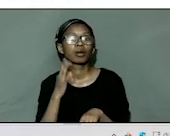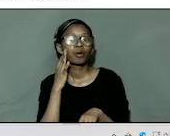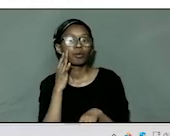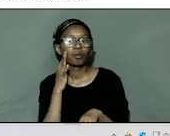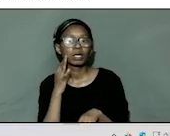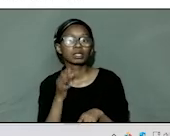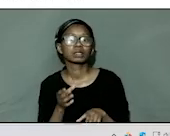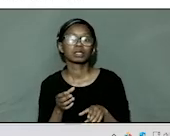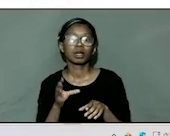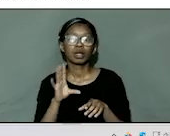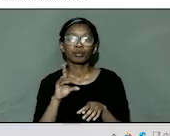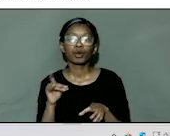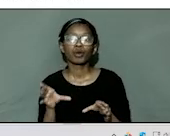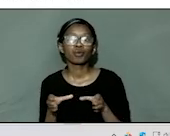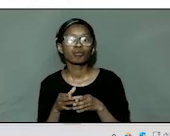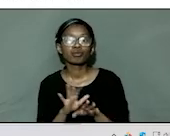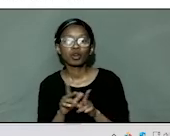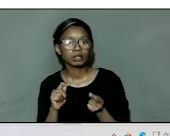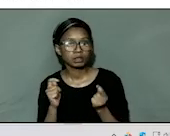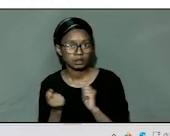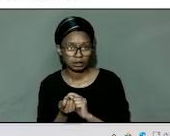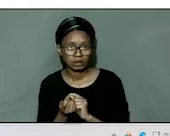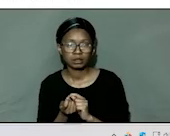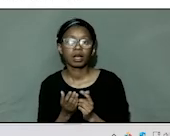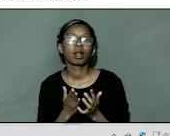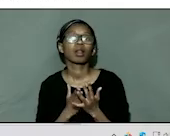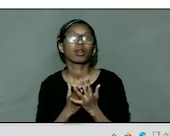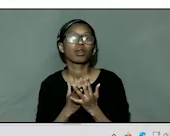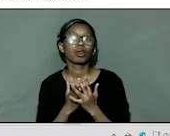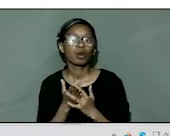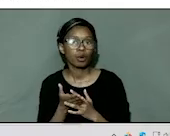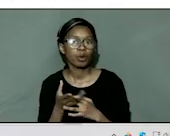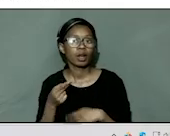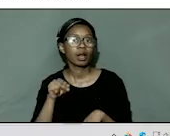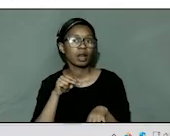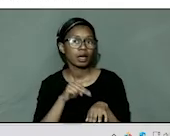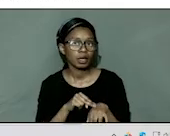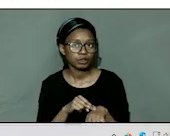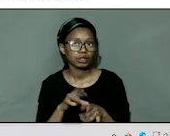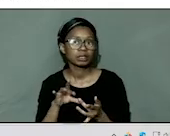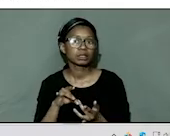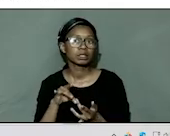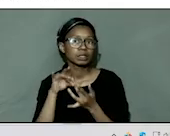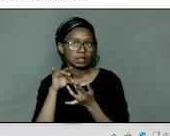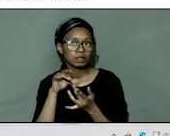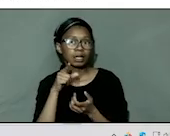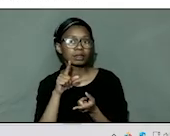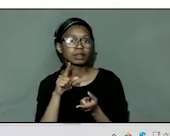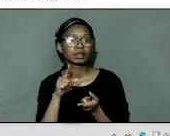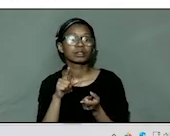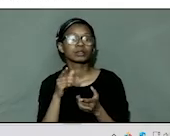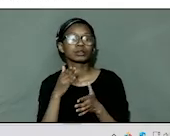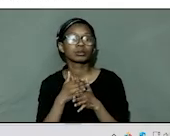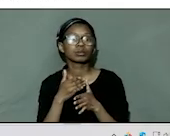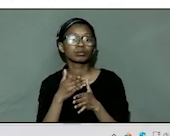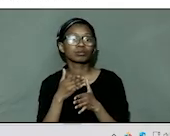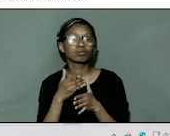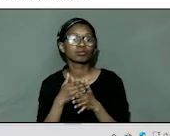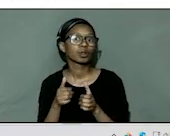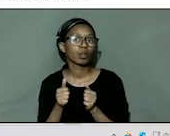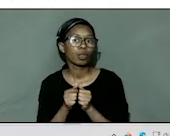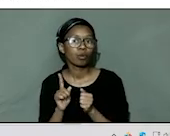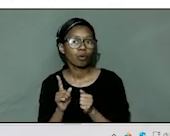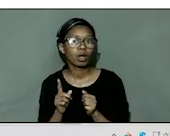what? Change through natural selection. This alternates with what? Short period of